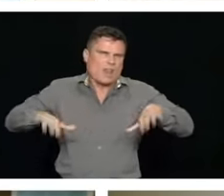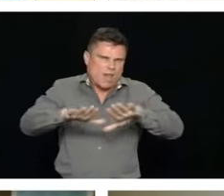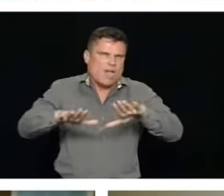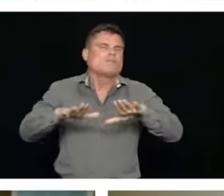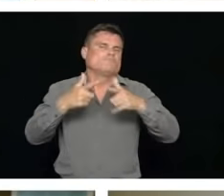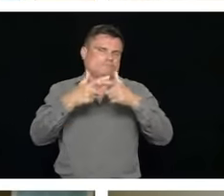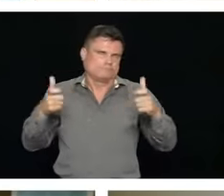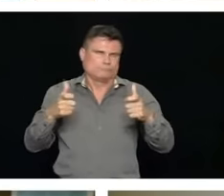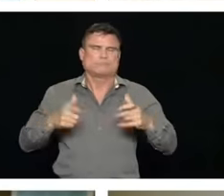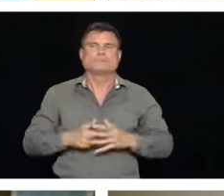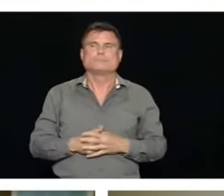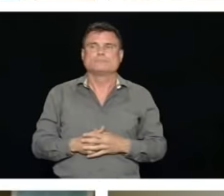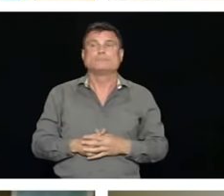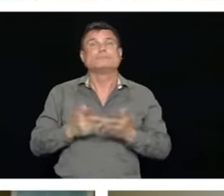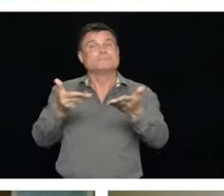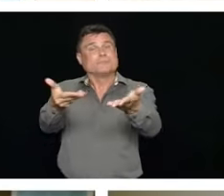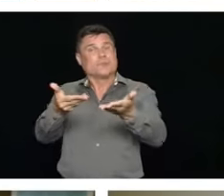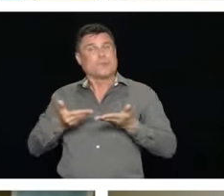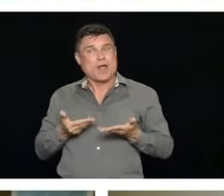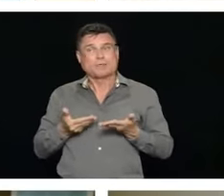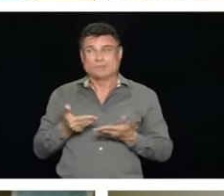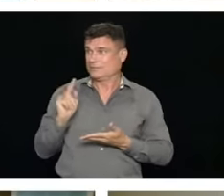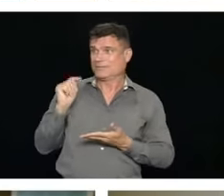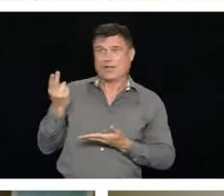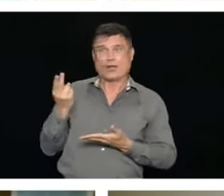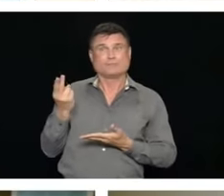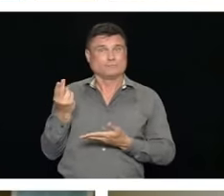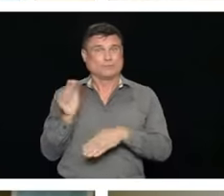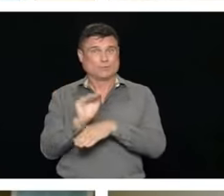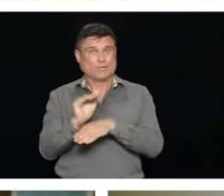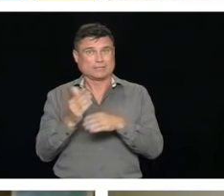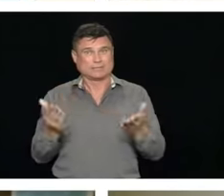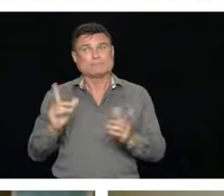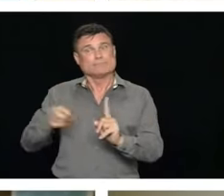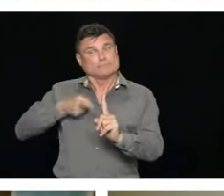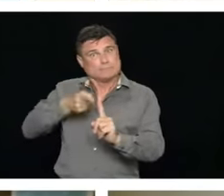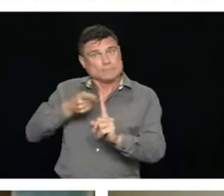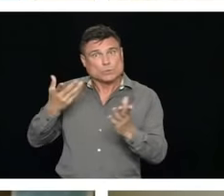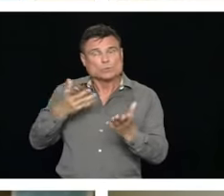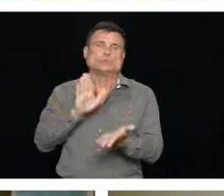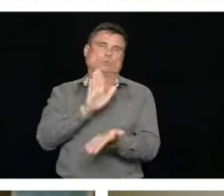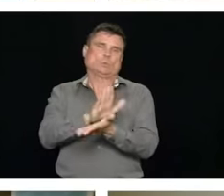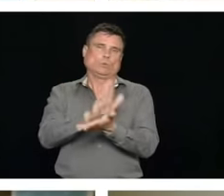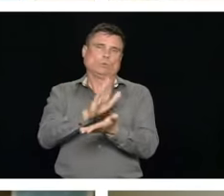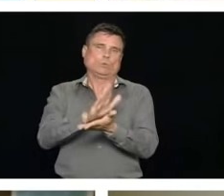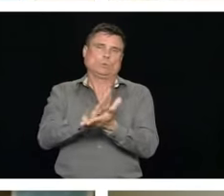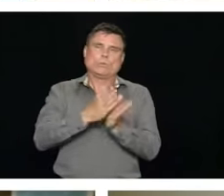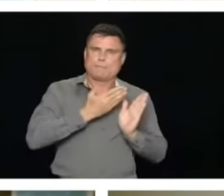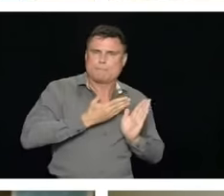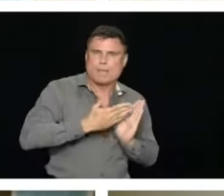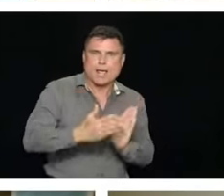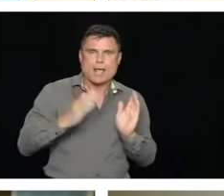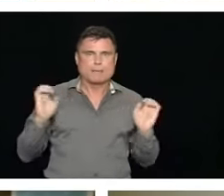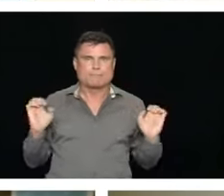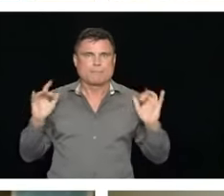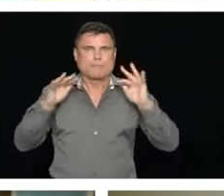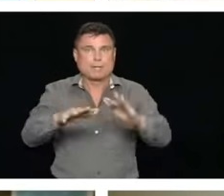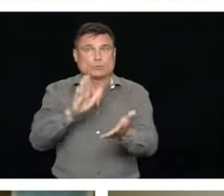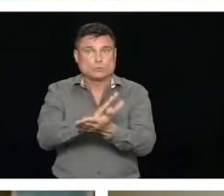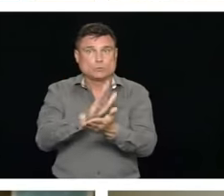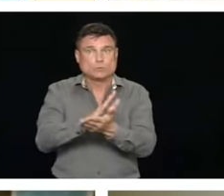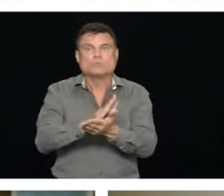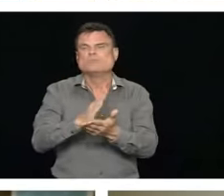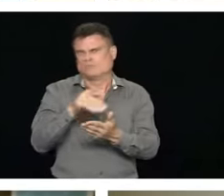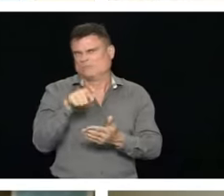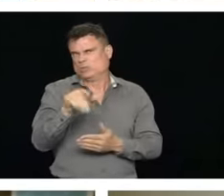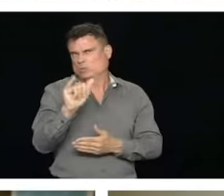we're safely bringing more students back into the classrooms this June. I'm here on the territory of the Coast Salish people, which